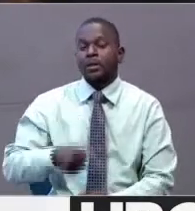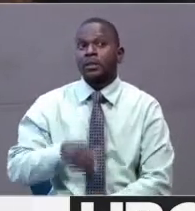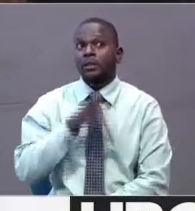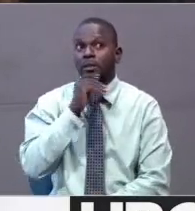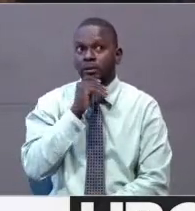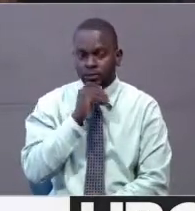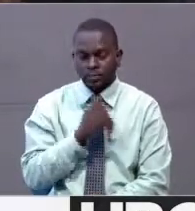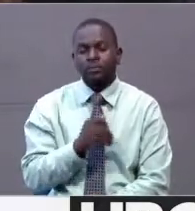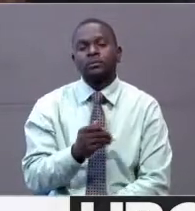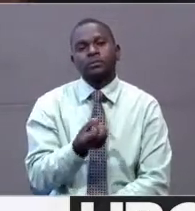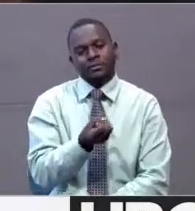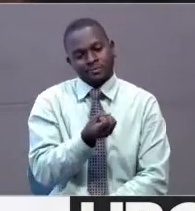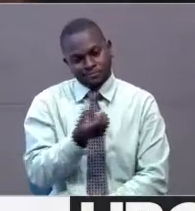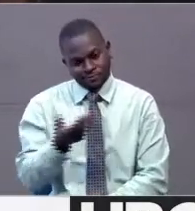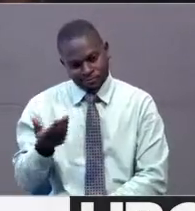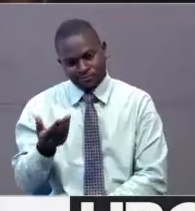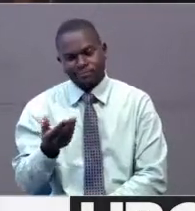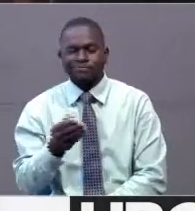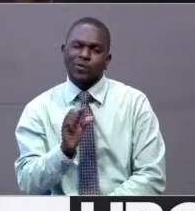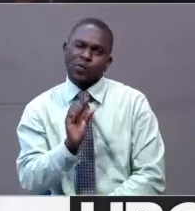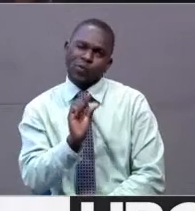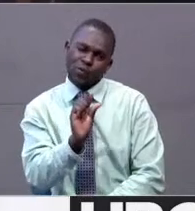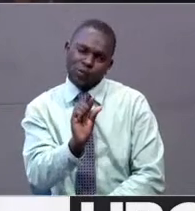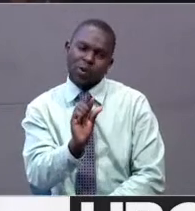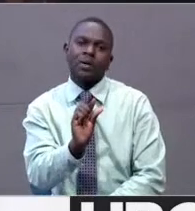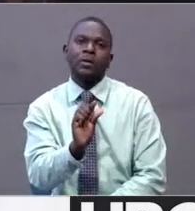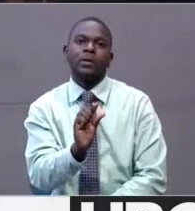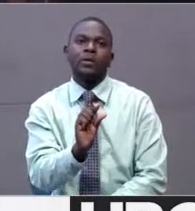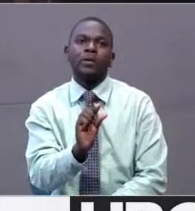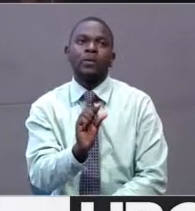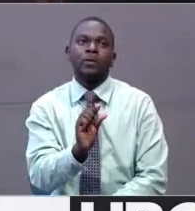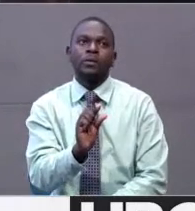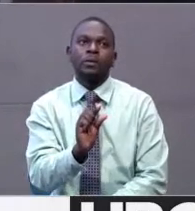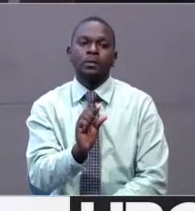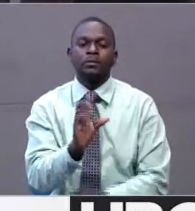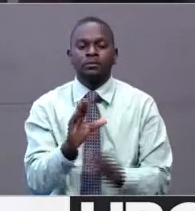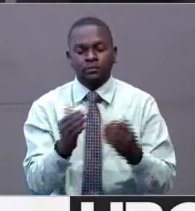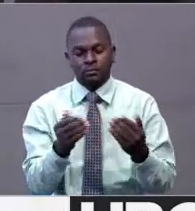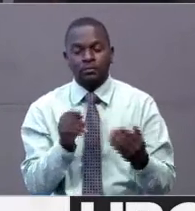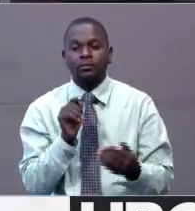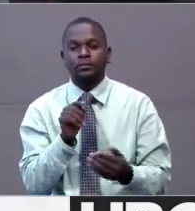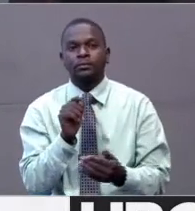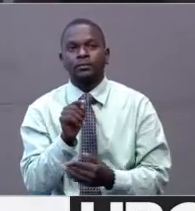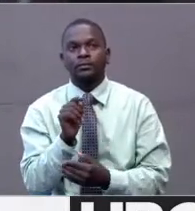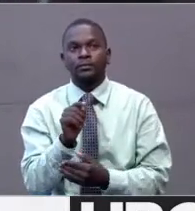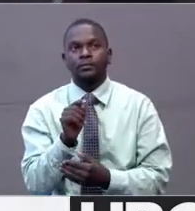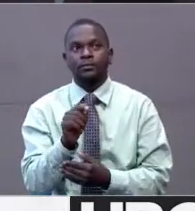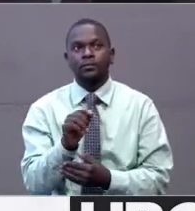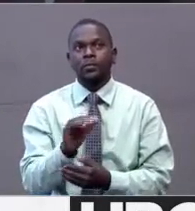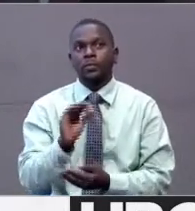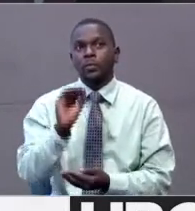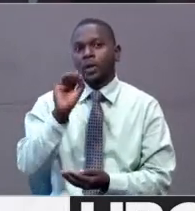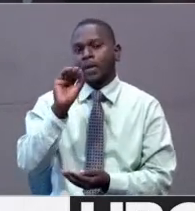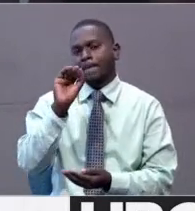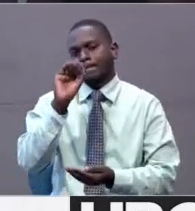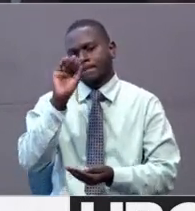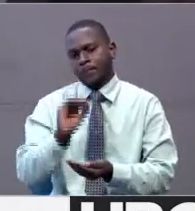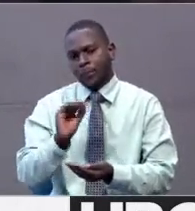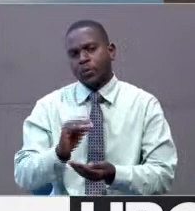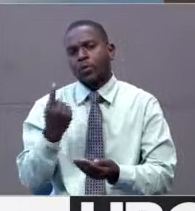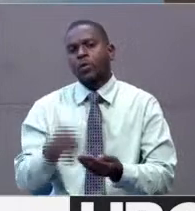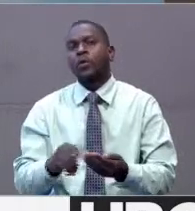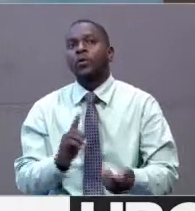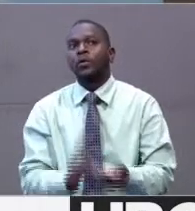gentlemen, those figures still look miserable, and they are below what we want to